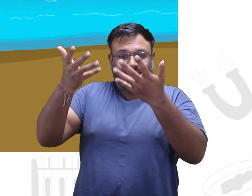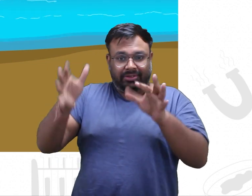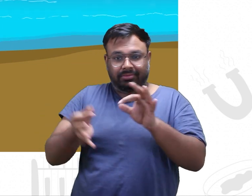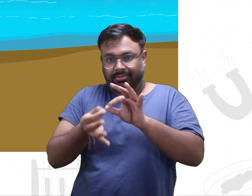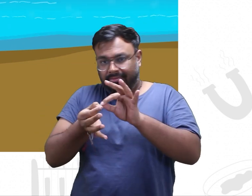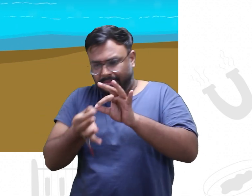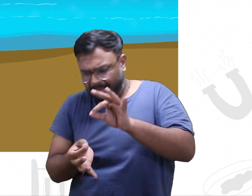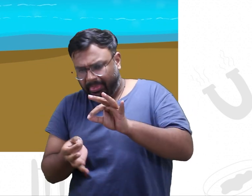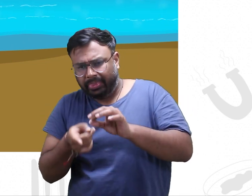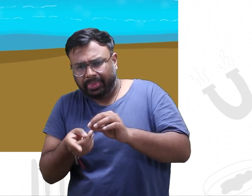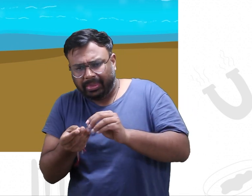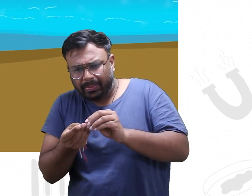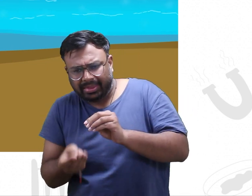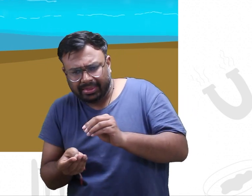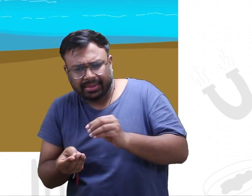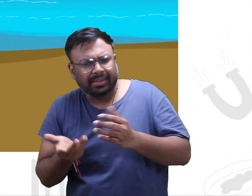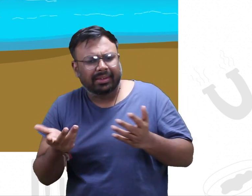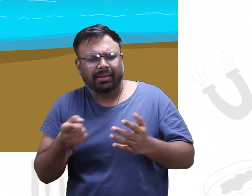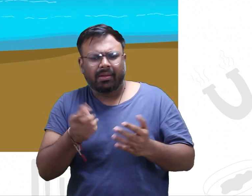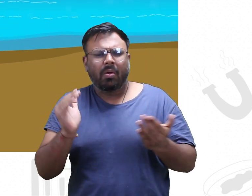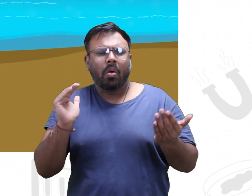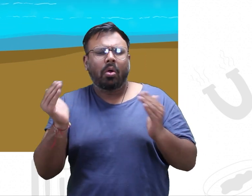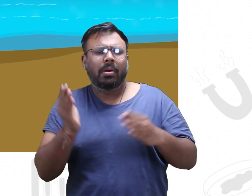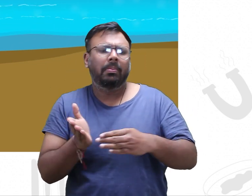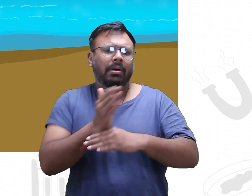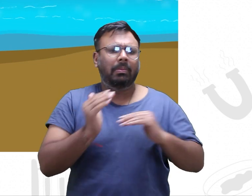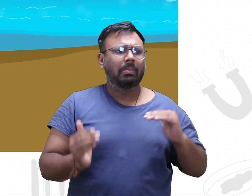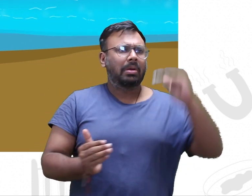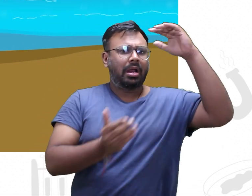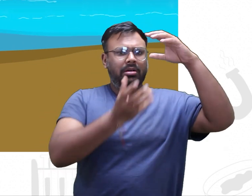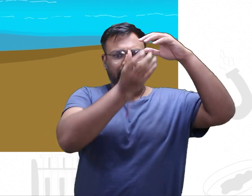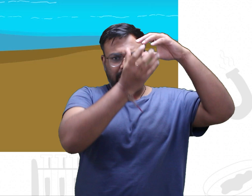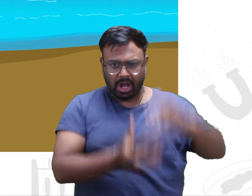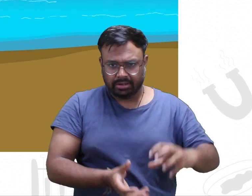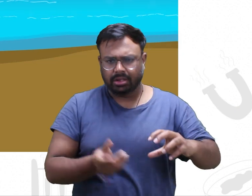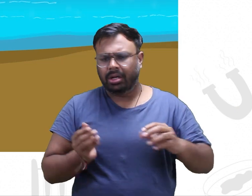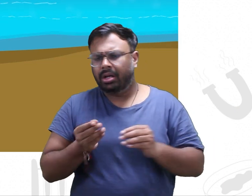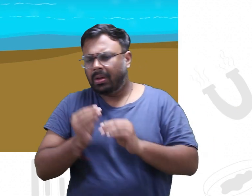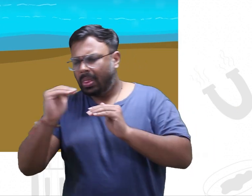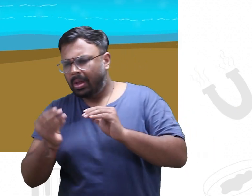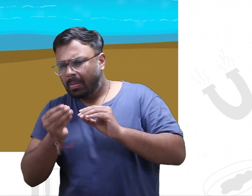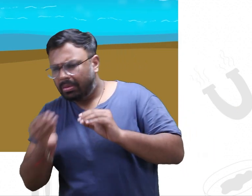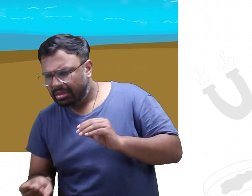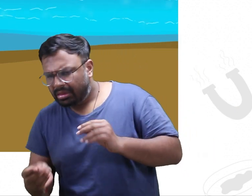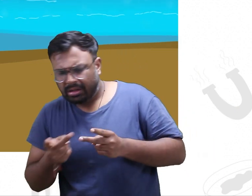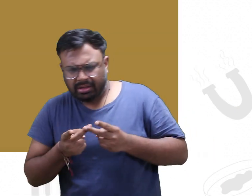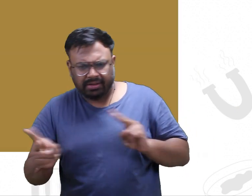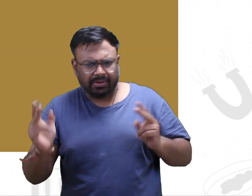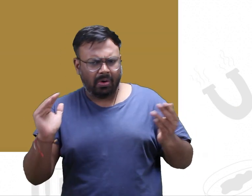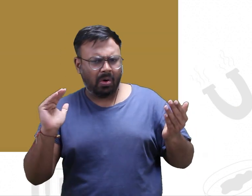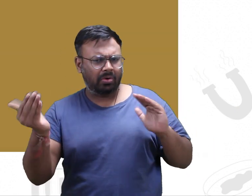body is dropped from the height which is the smallest in comparison to the subsequent heights, it creates the smallest